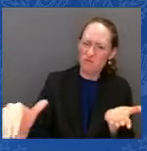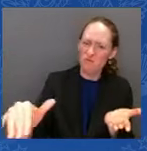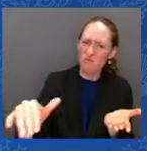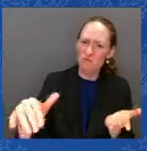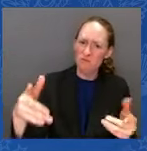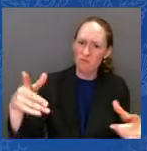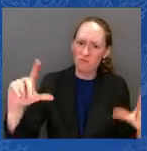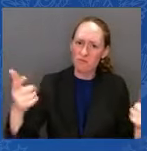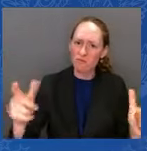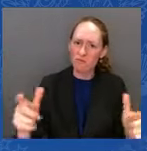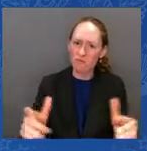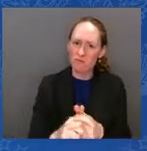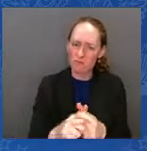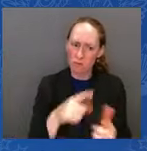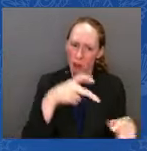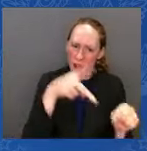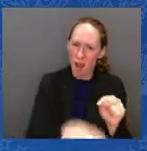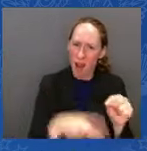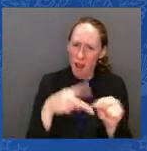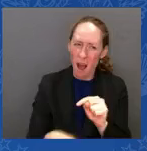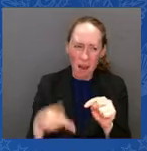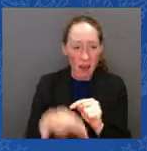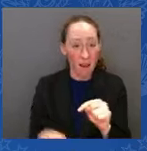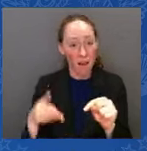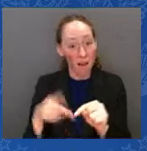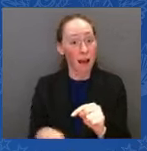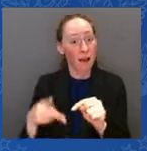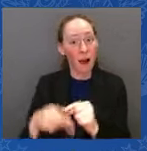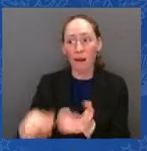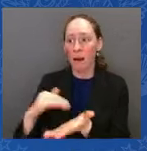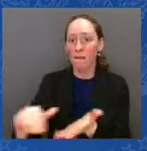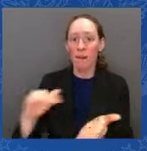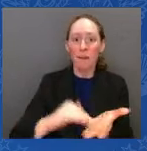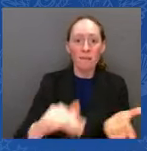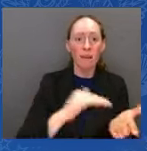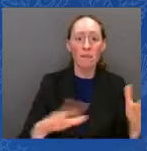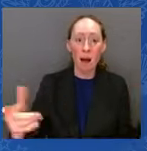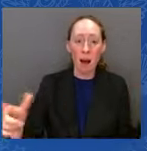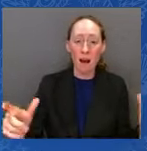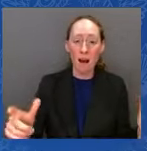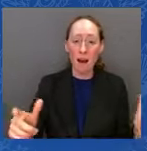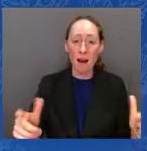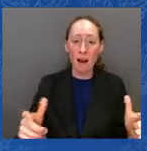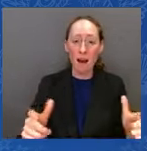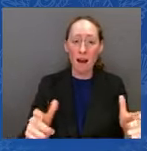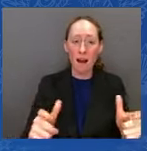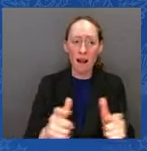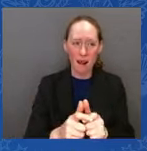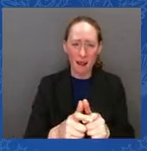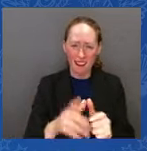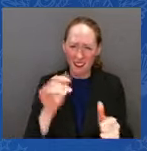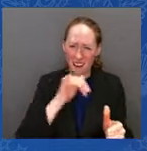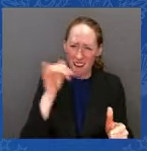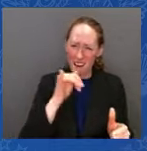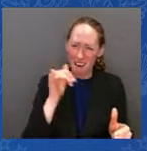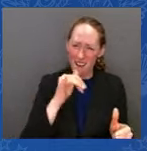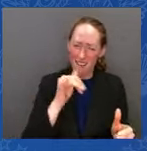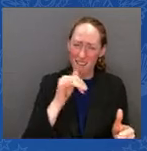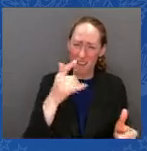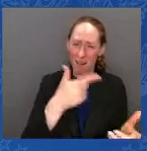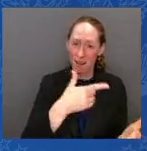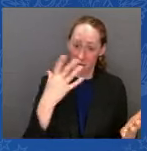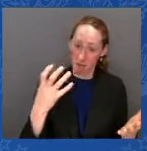cut that many law enforcement officers. It risks shutting down 375 air traffic